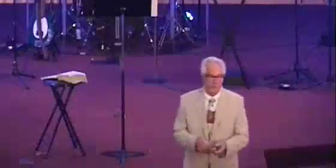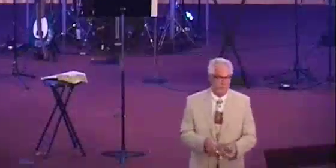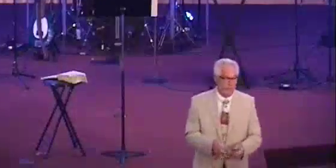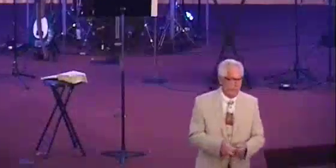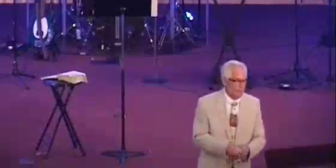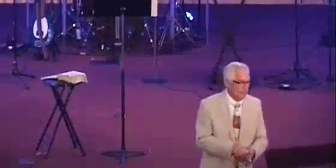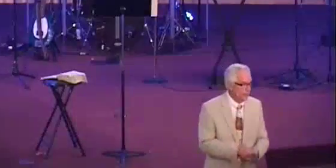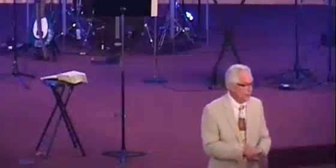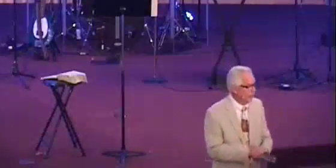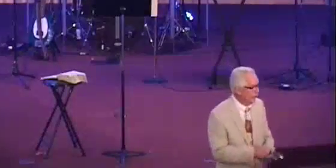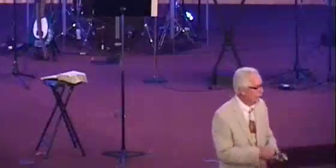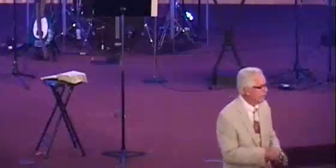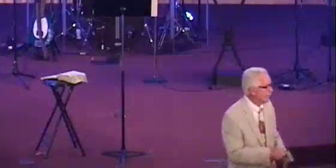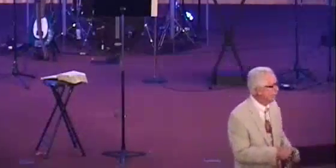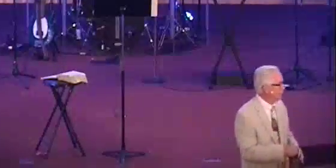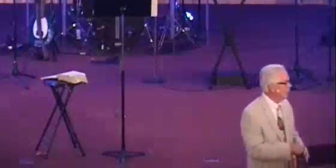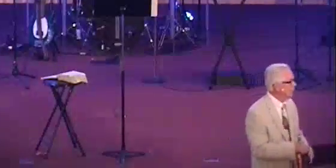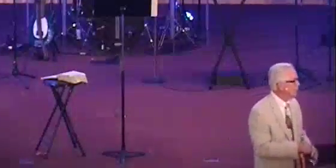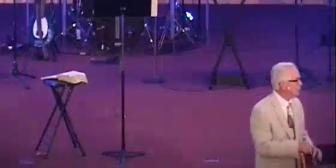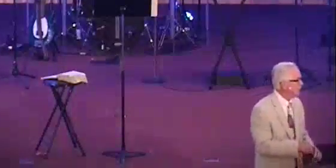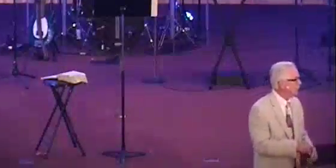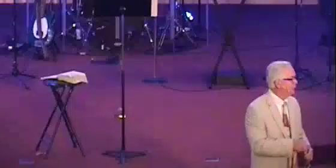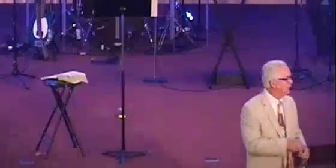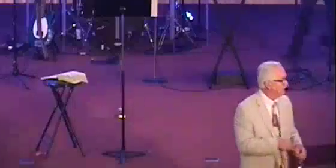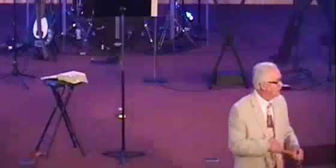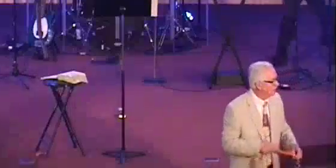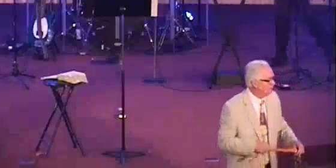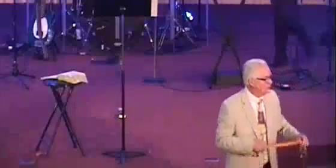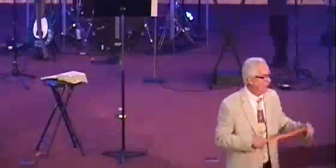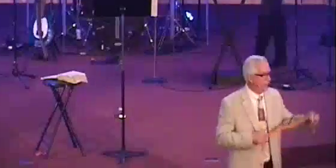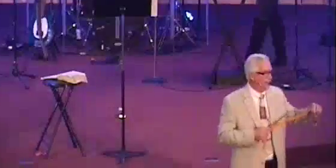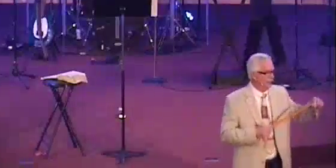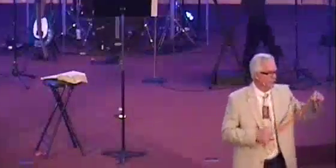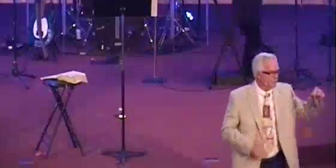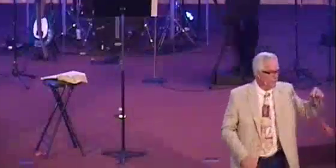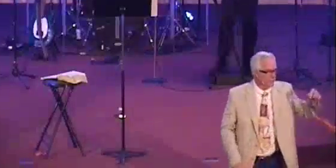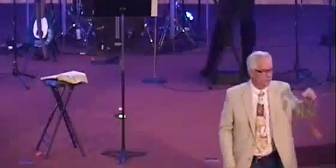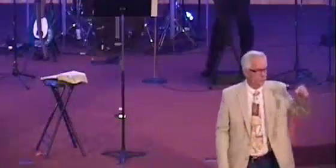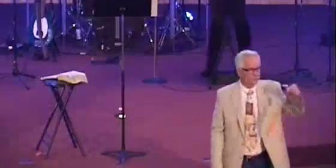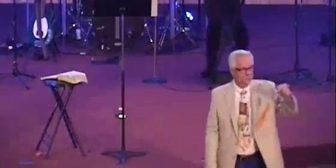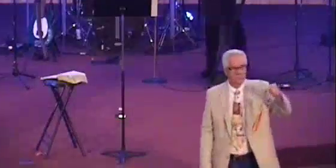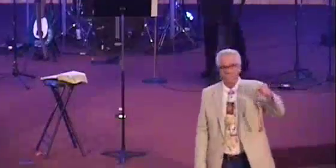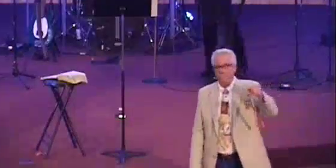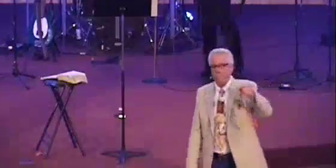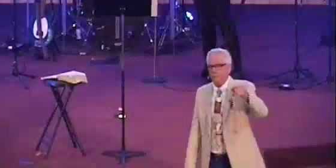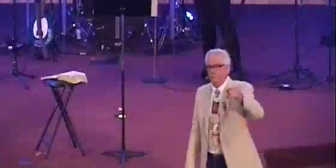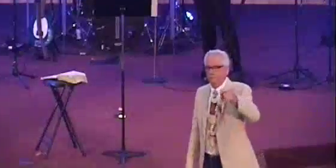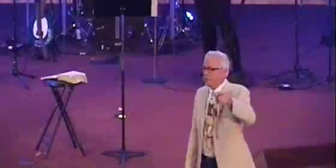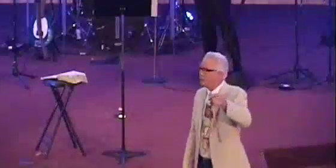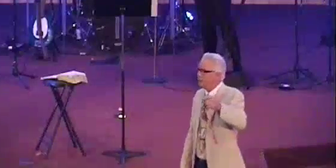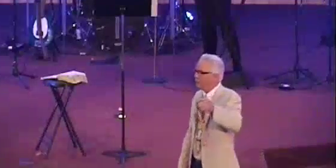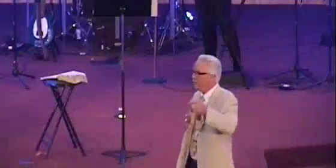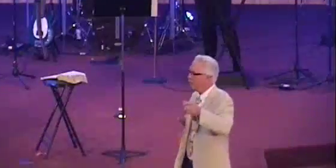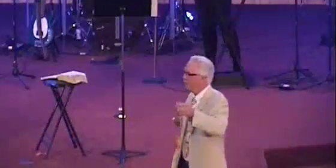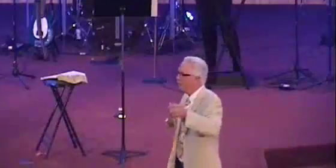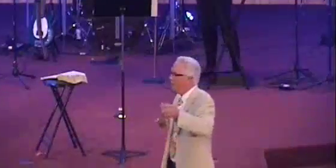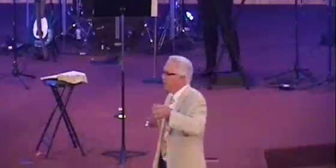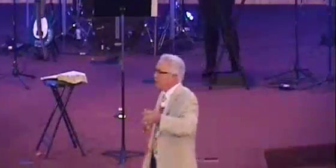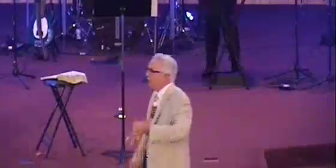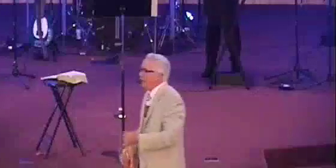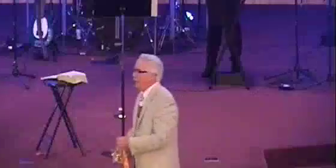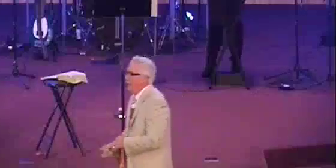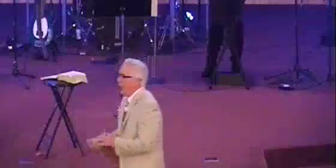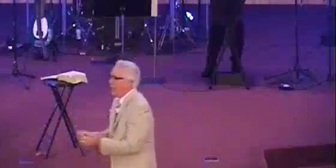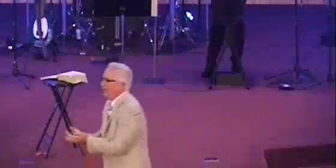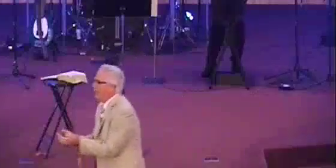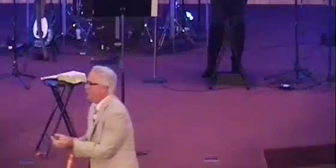key. But what happens is when you're willing to serve, your key ring fills up. That's all it is. It's